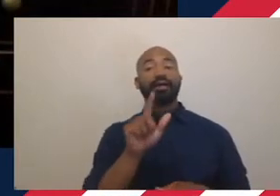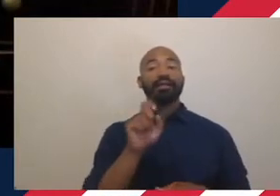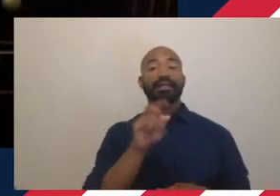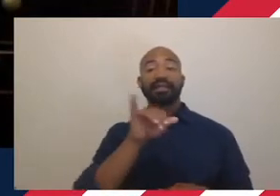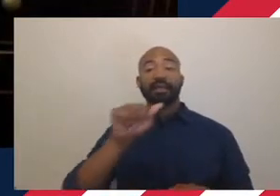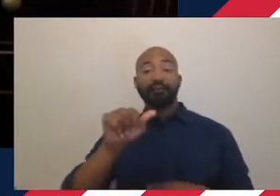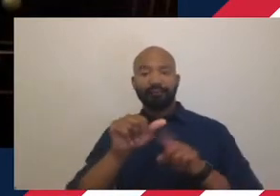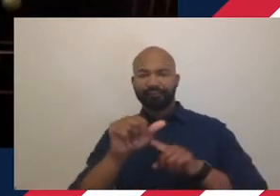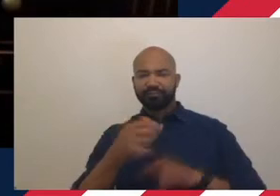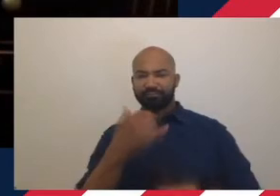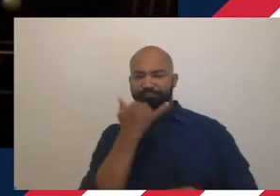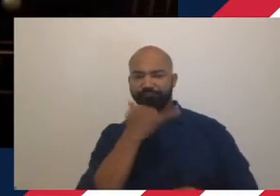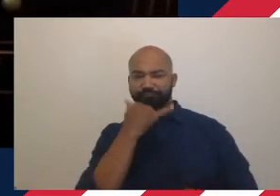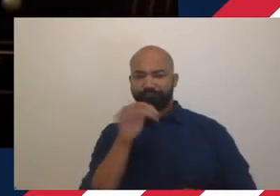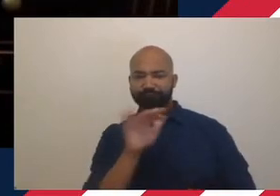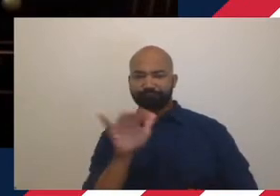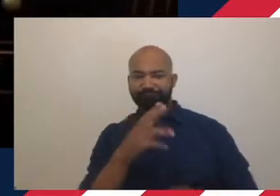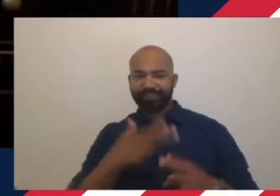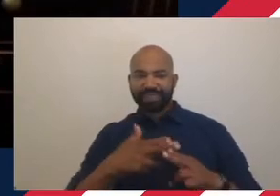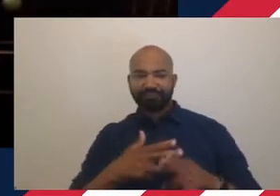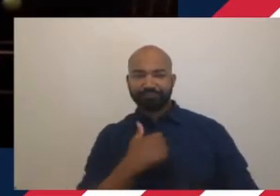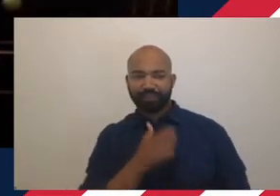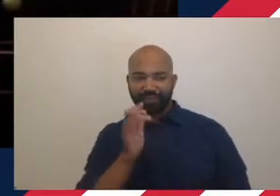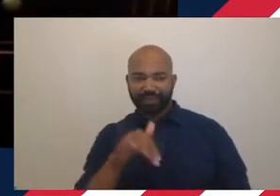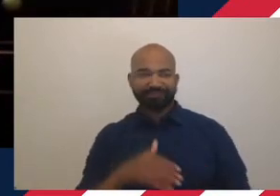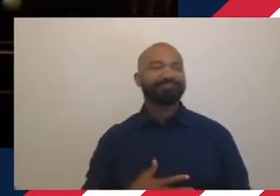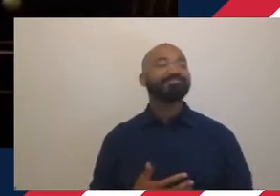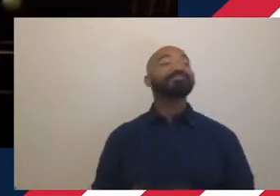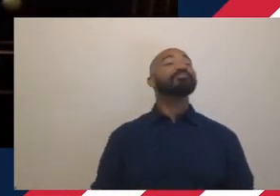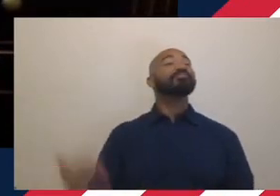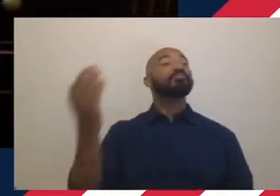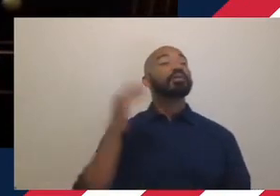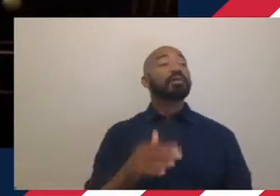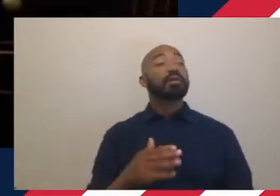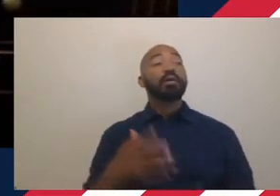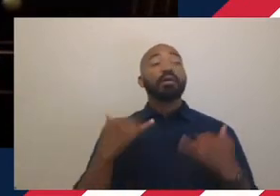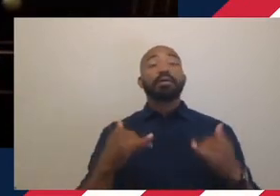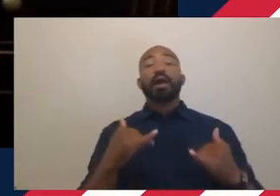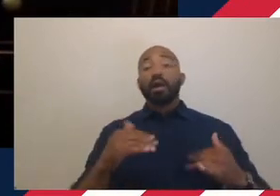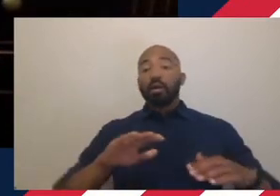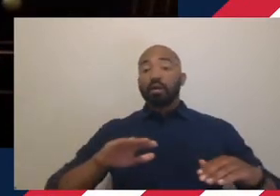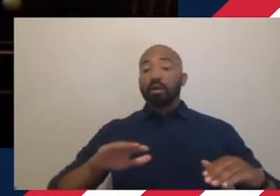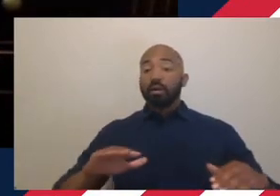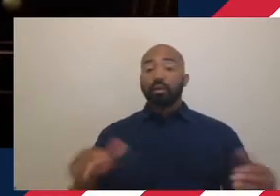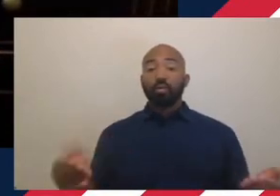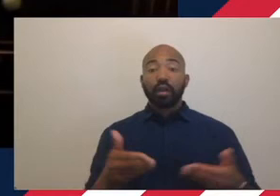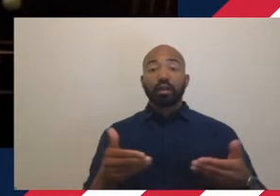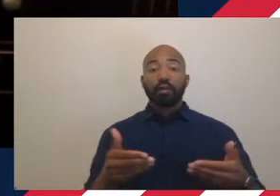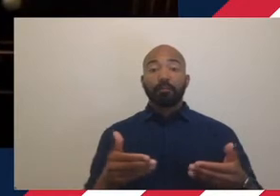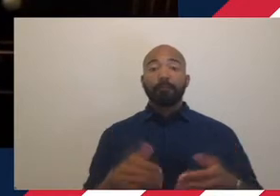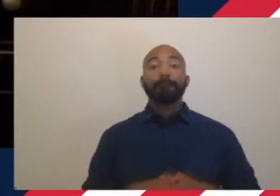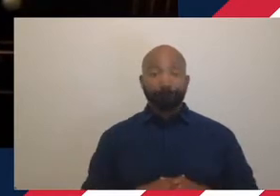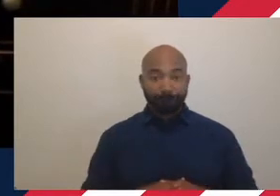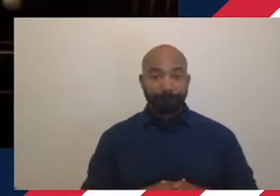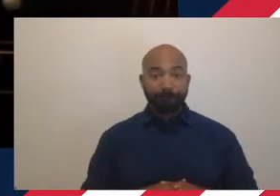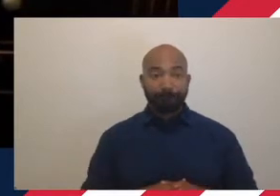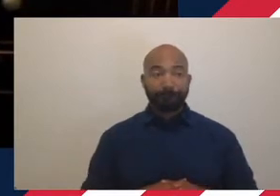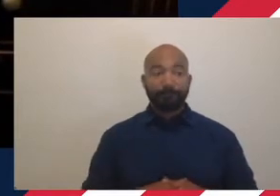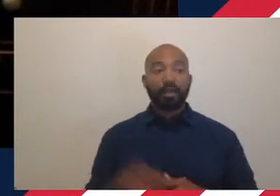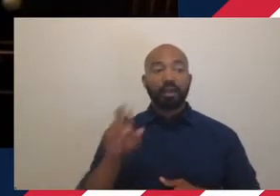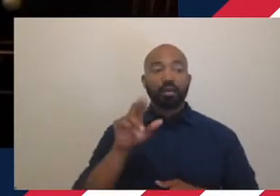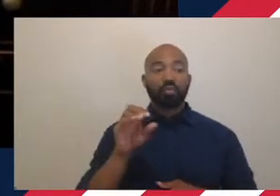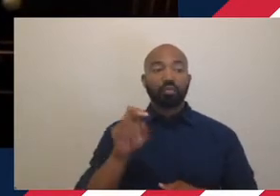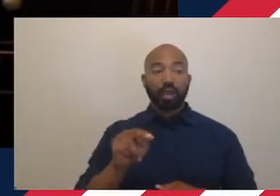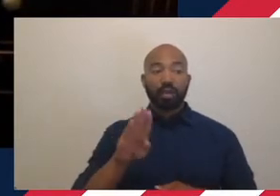you. All right, and please join me in welcoming Ron Busby. Ron is